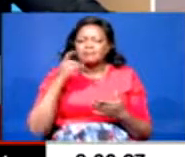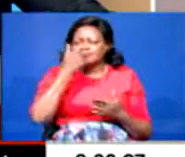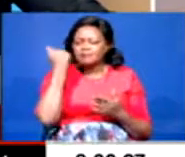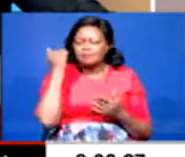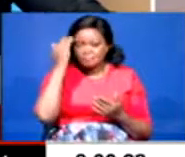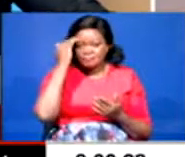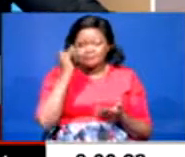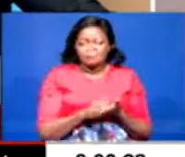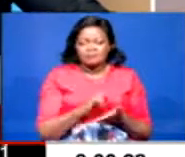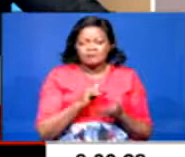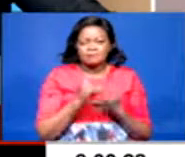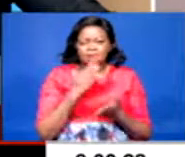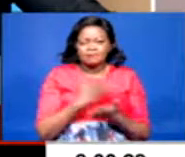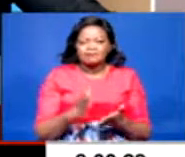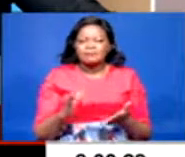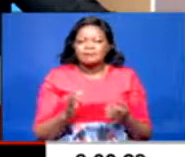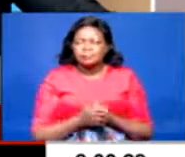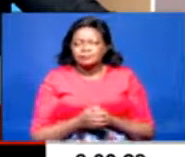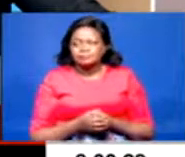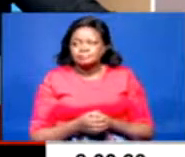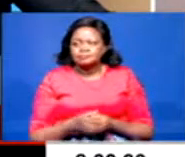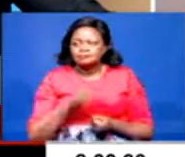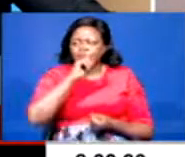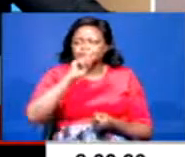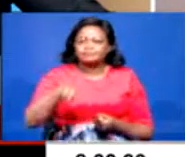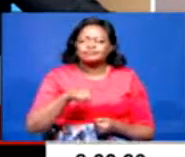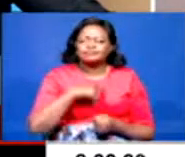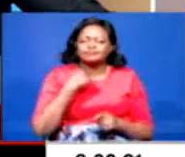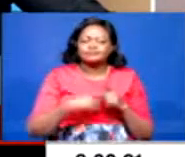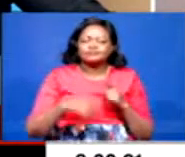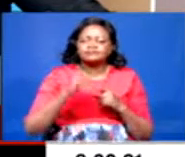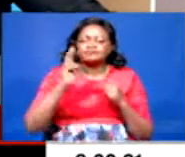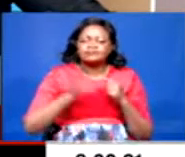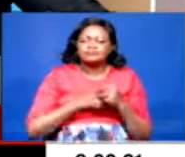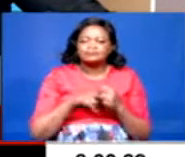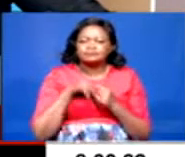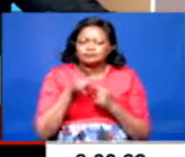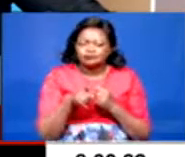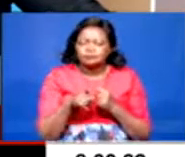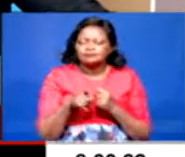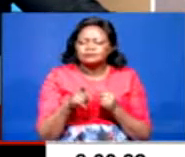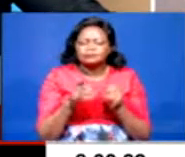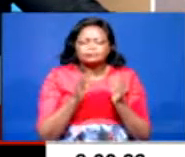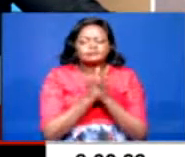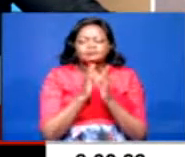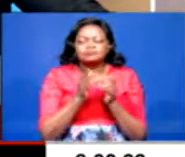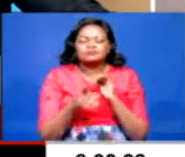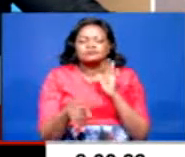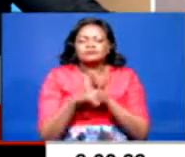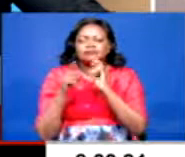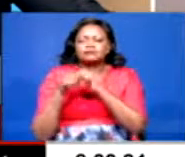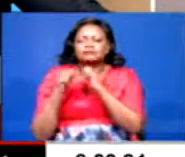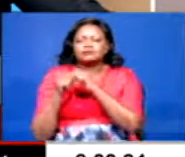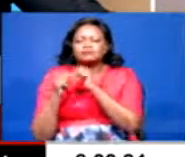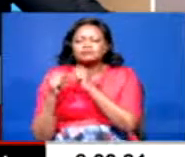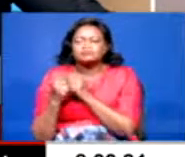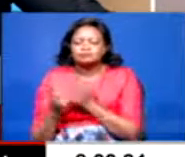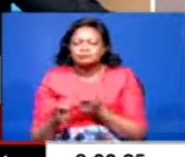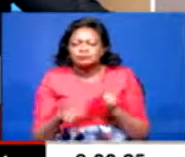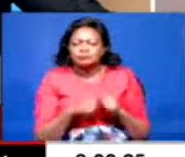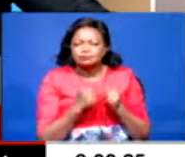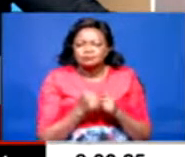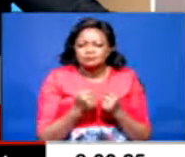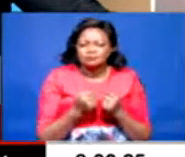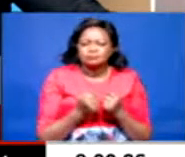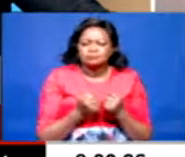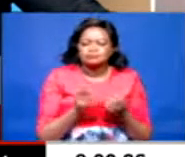part of the nullification of 2017 was this phrase, illegalities and irregularities. Mm-hmm. That means absolutely nothing.